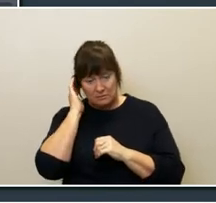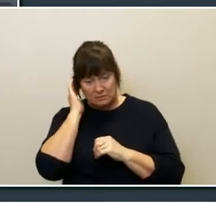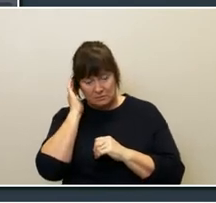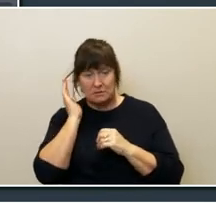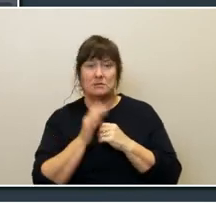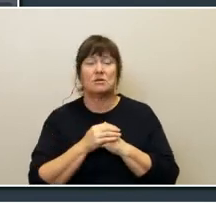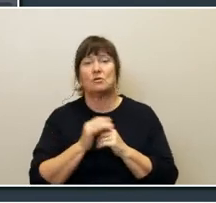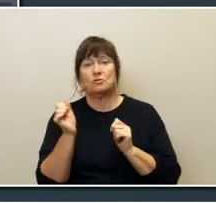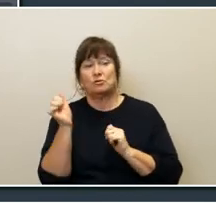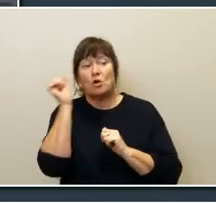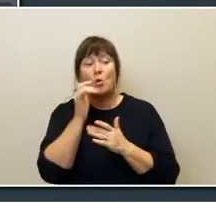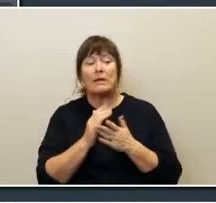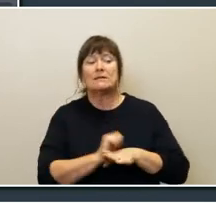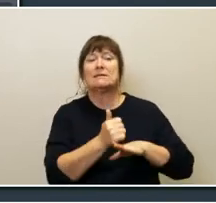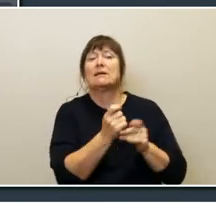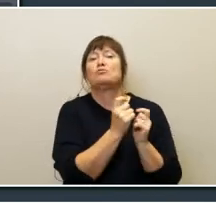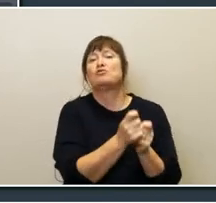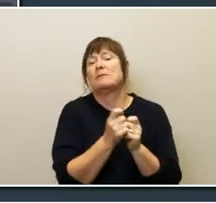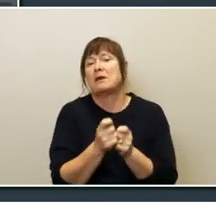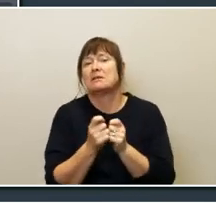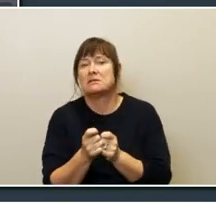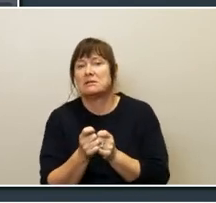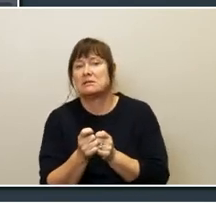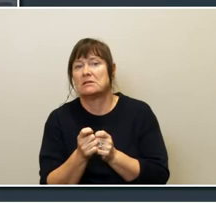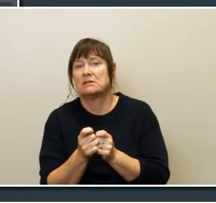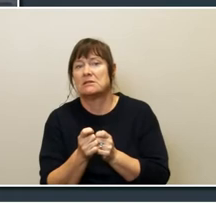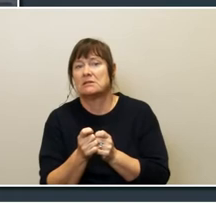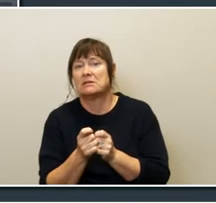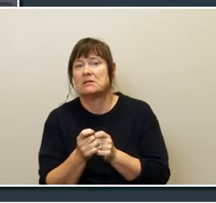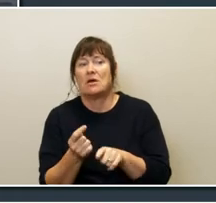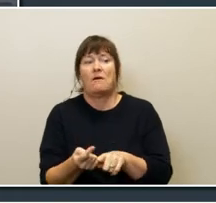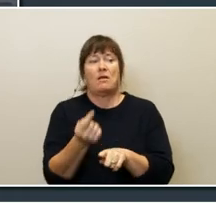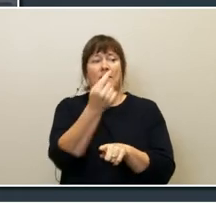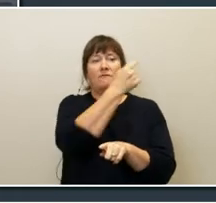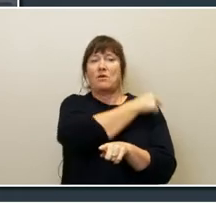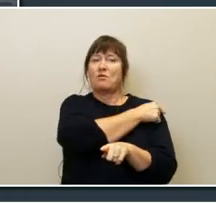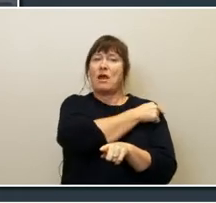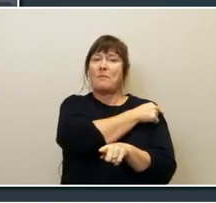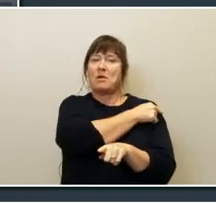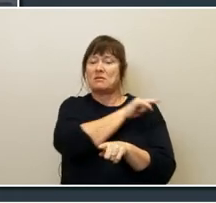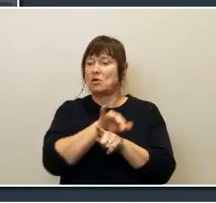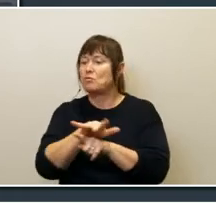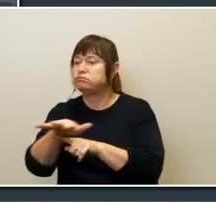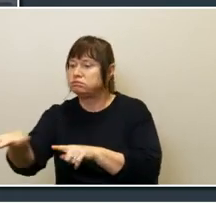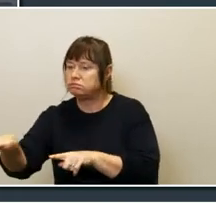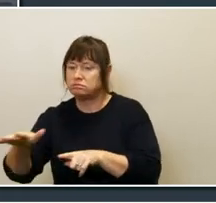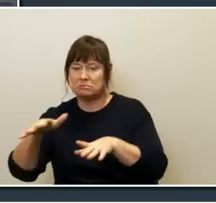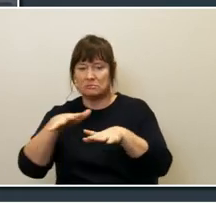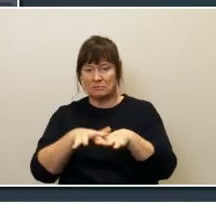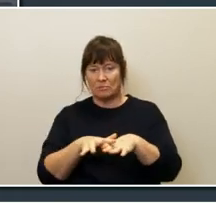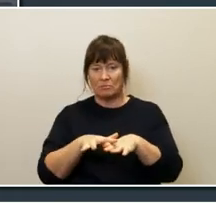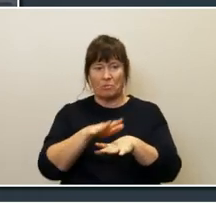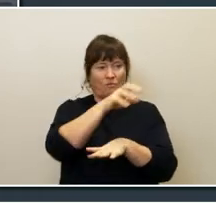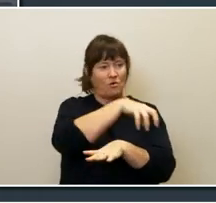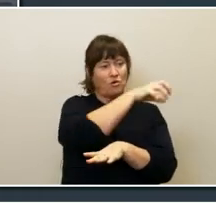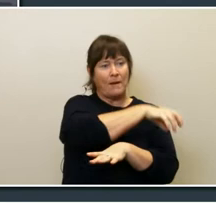be, whether there'll be bits of treatment up the stormwater system or what needs to be there for the wetland.